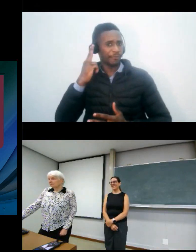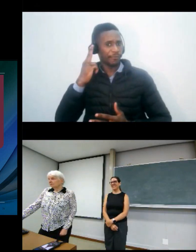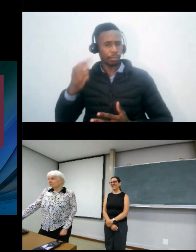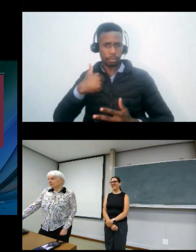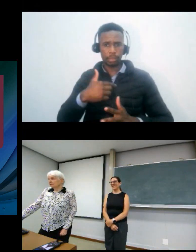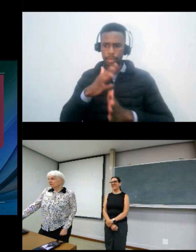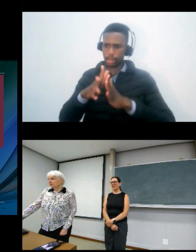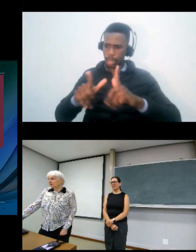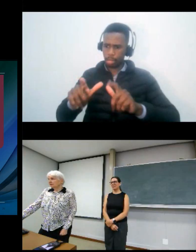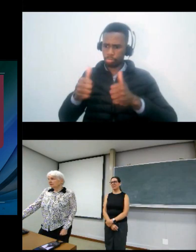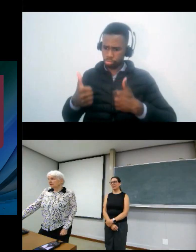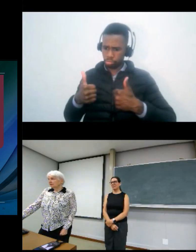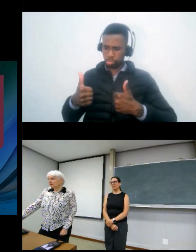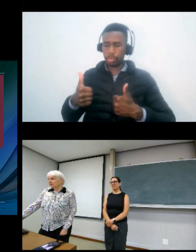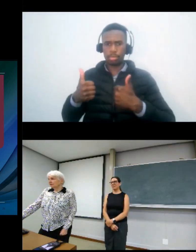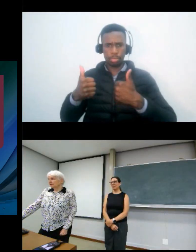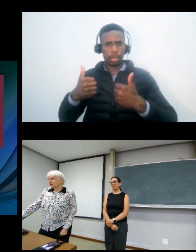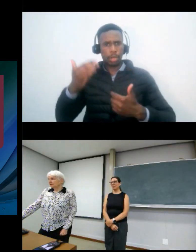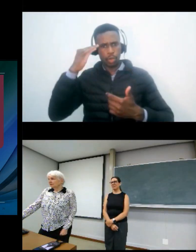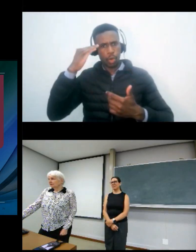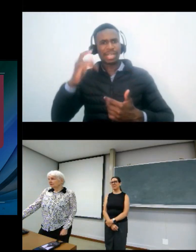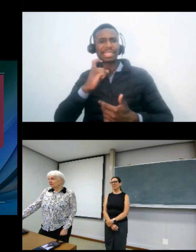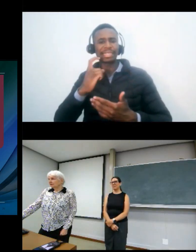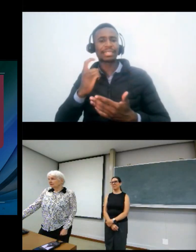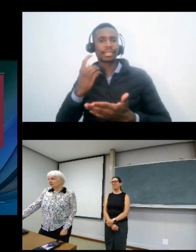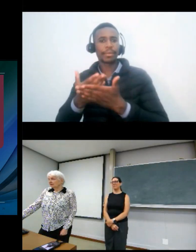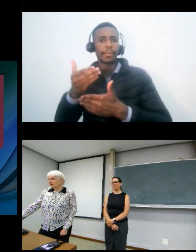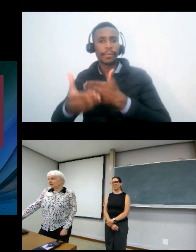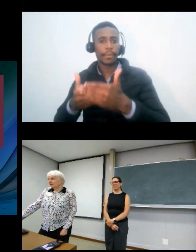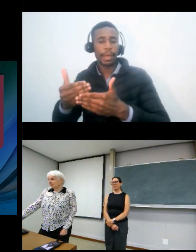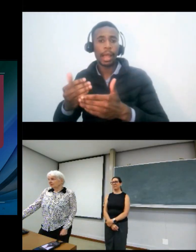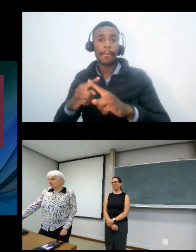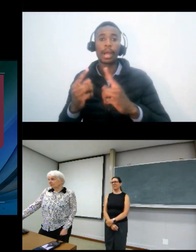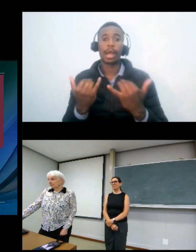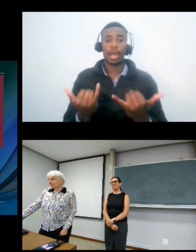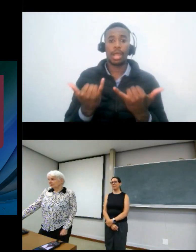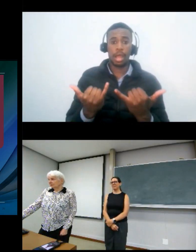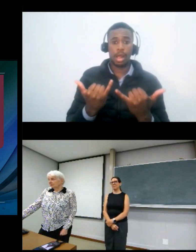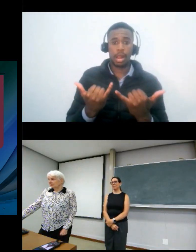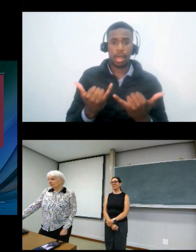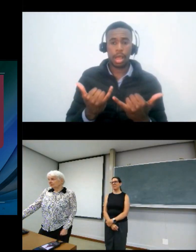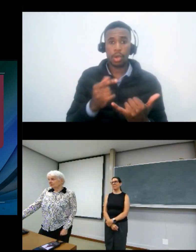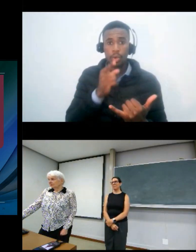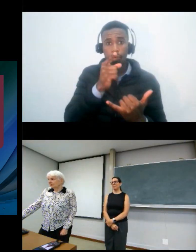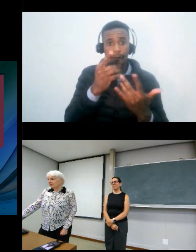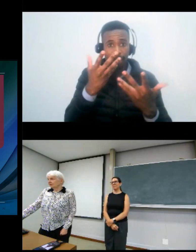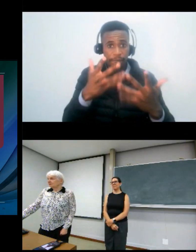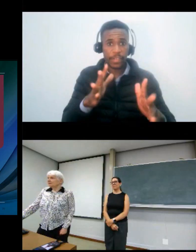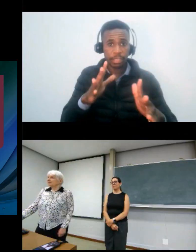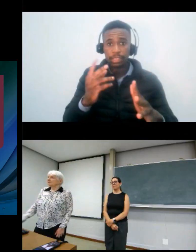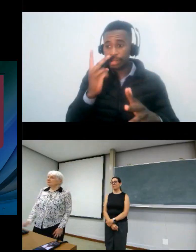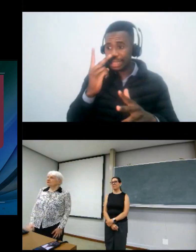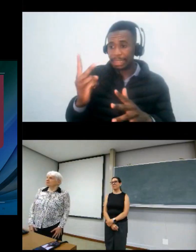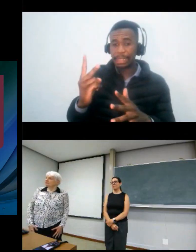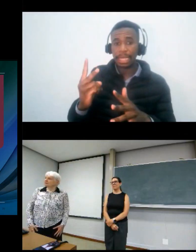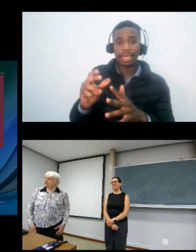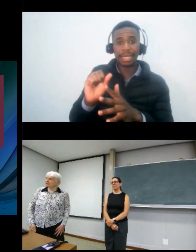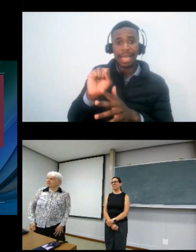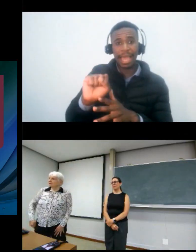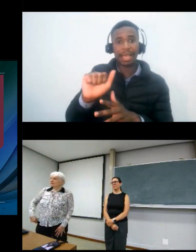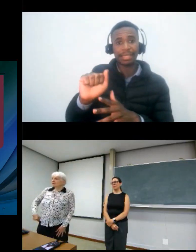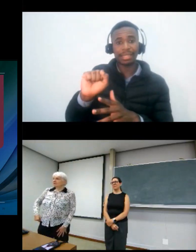the school context? That just knowing what you've seen now from the variation in SASL, do you think this might